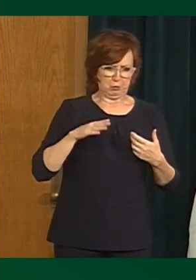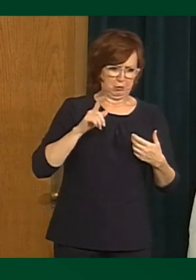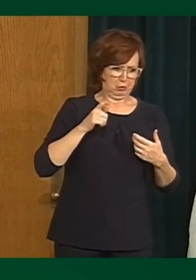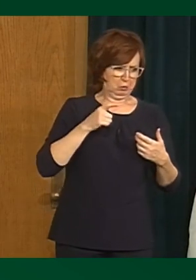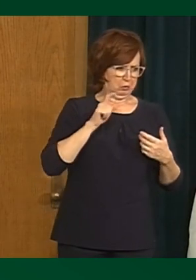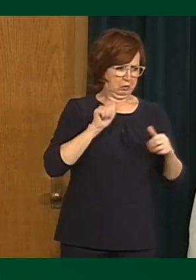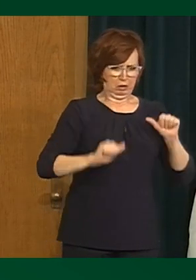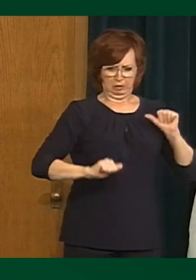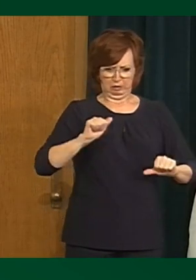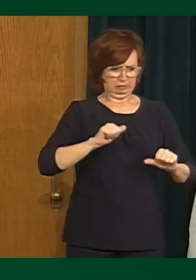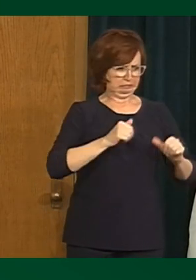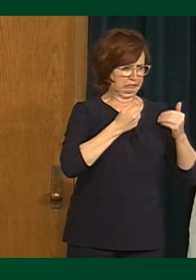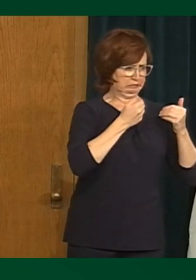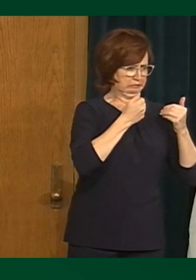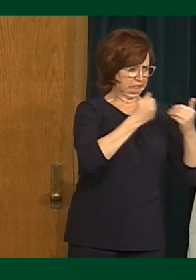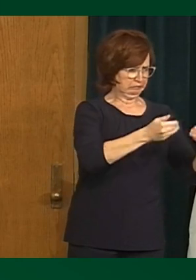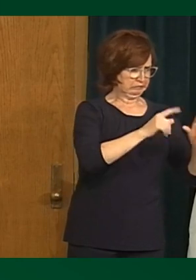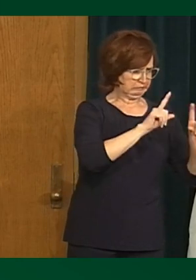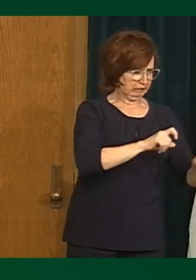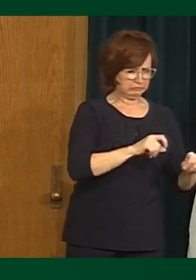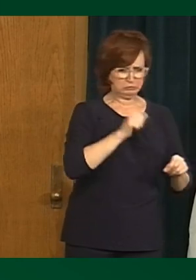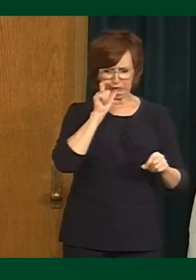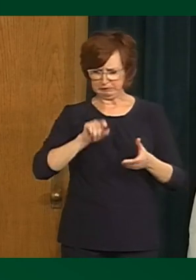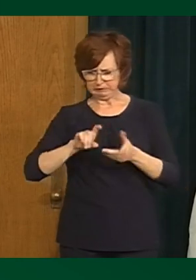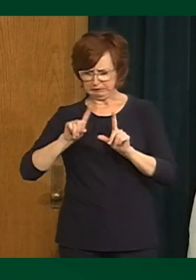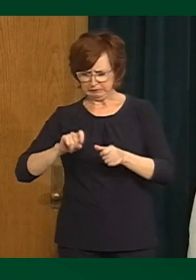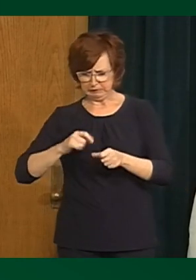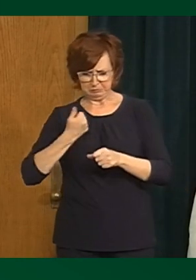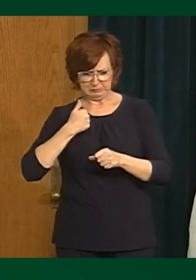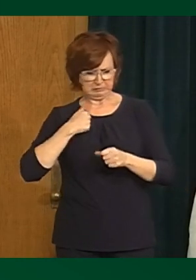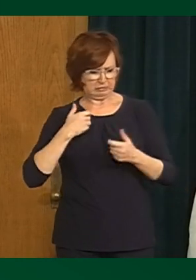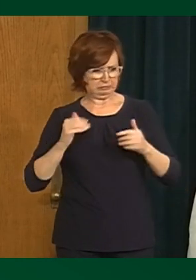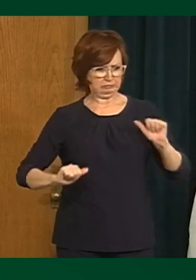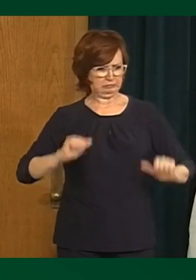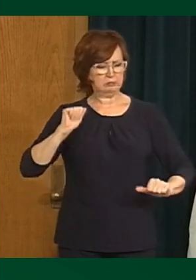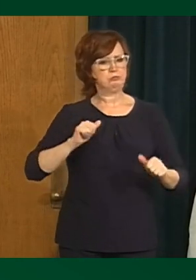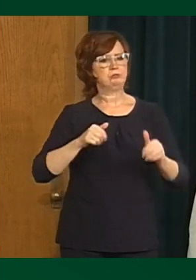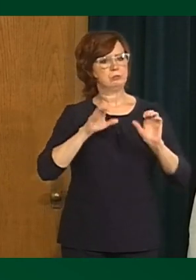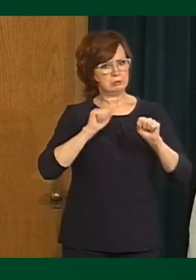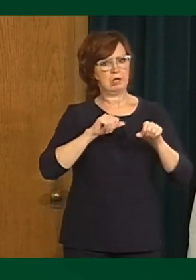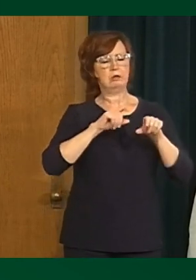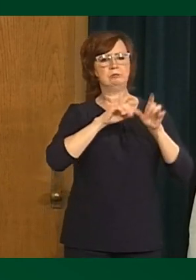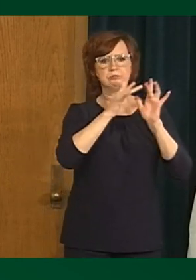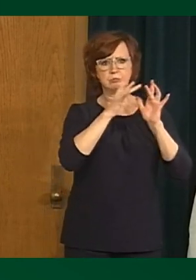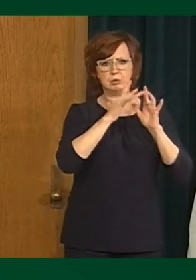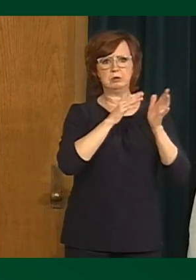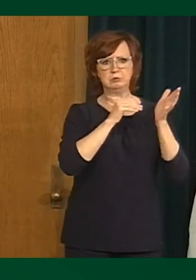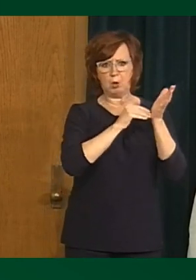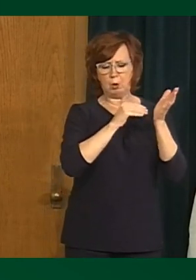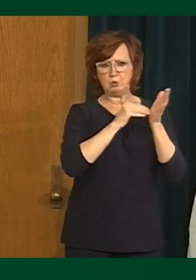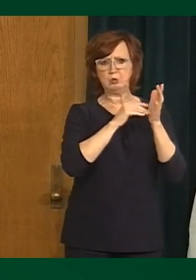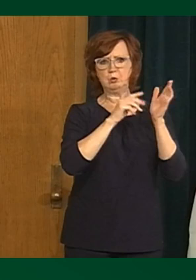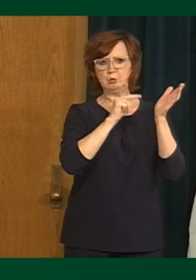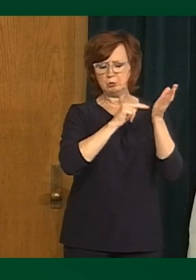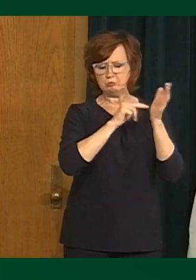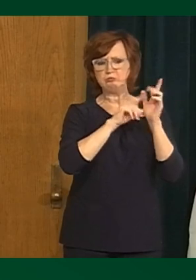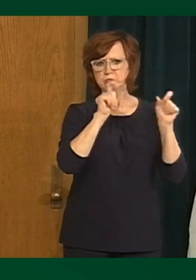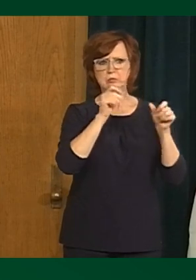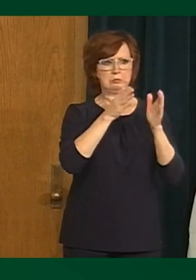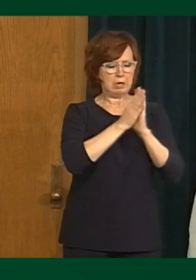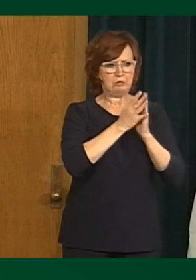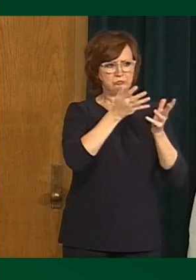or your employees may have. And again, as we engage in this phase two of Reopen